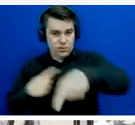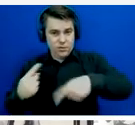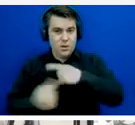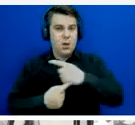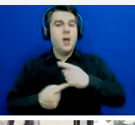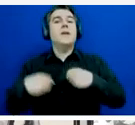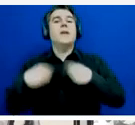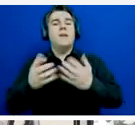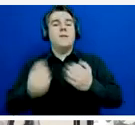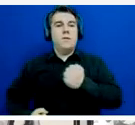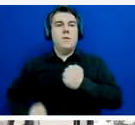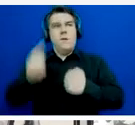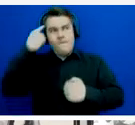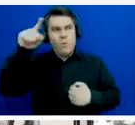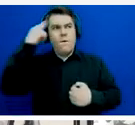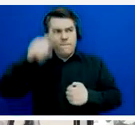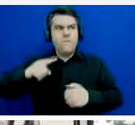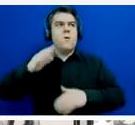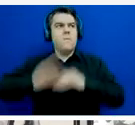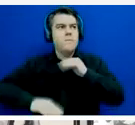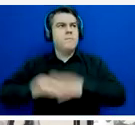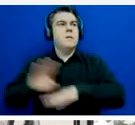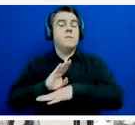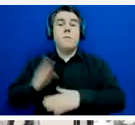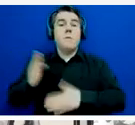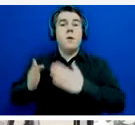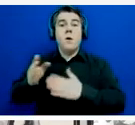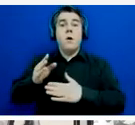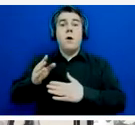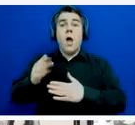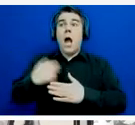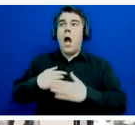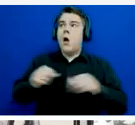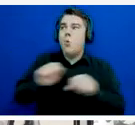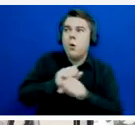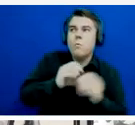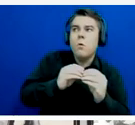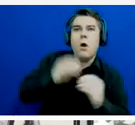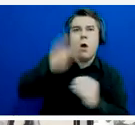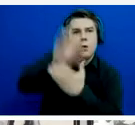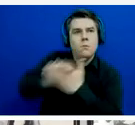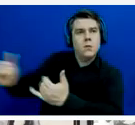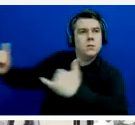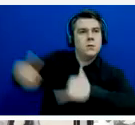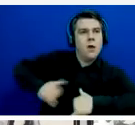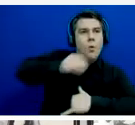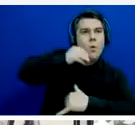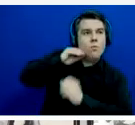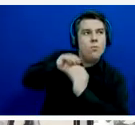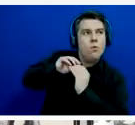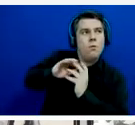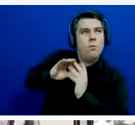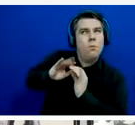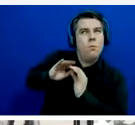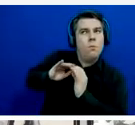reason to build a business. So maybe your husband can be home more, and you're going to be creating a